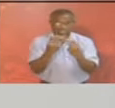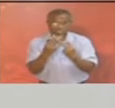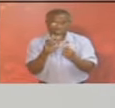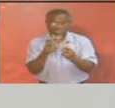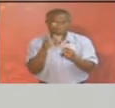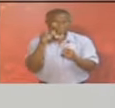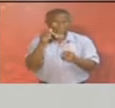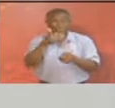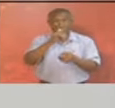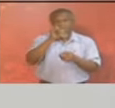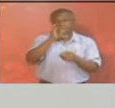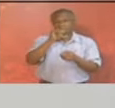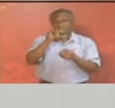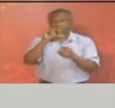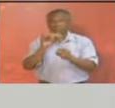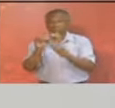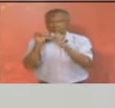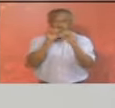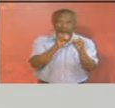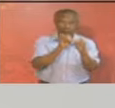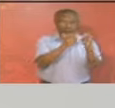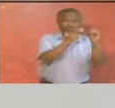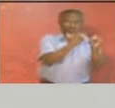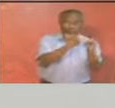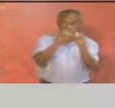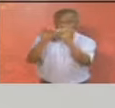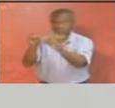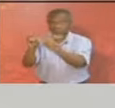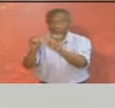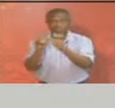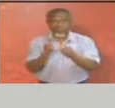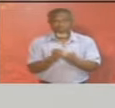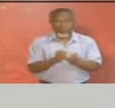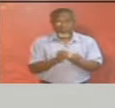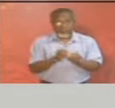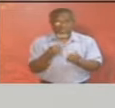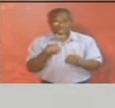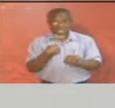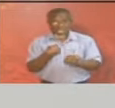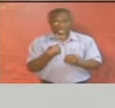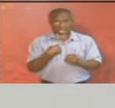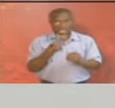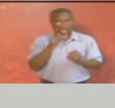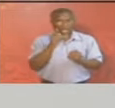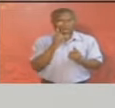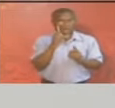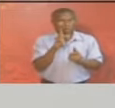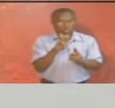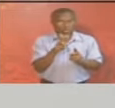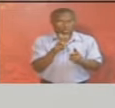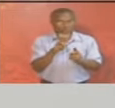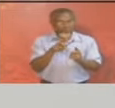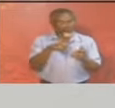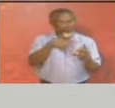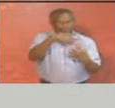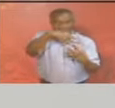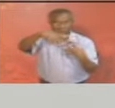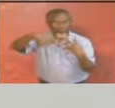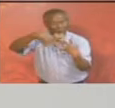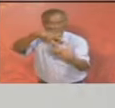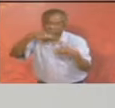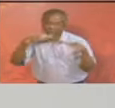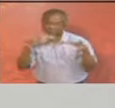in a religious setting triggering another large group or cluster of cases. The workplace